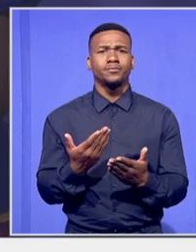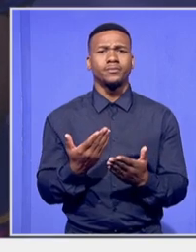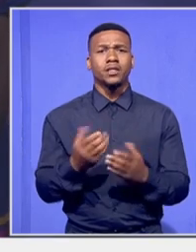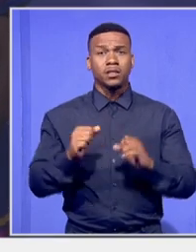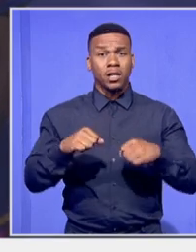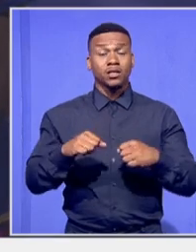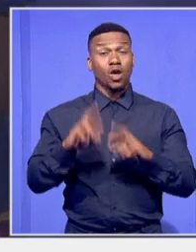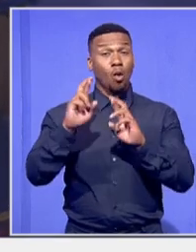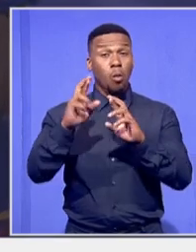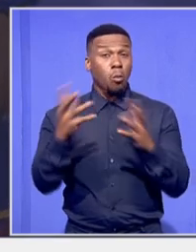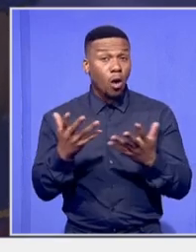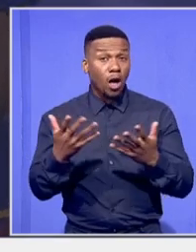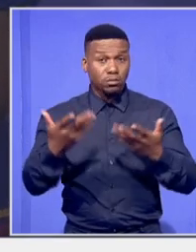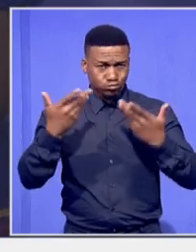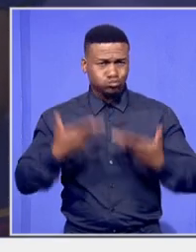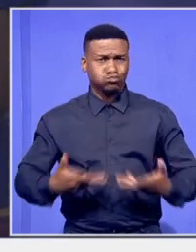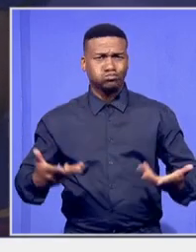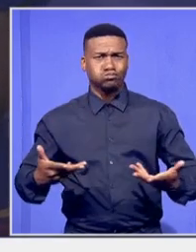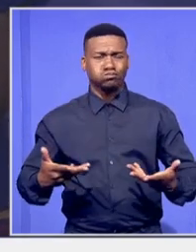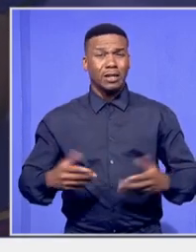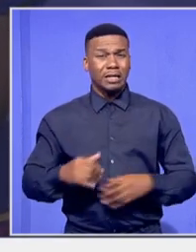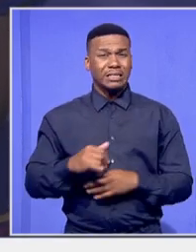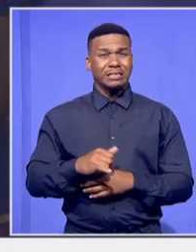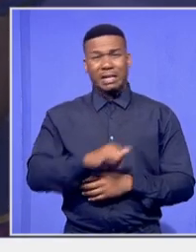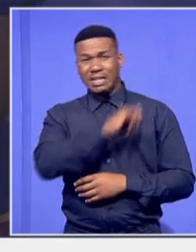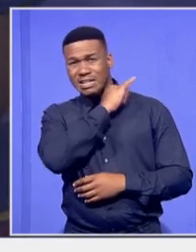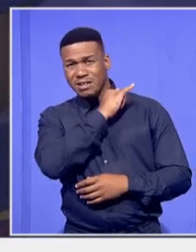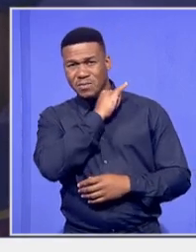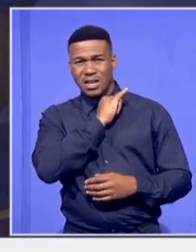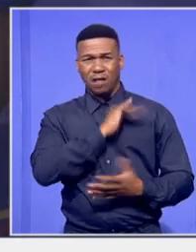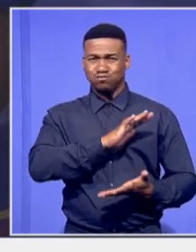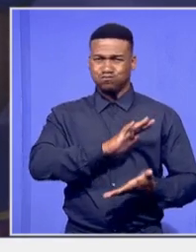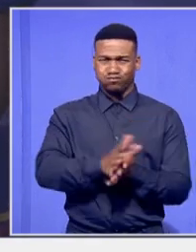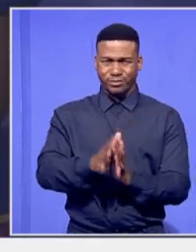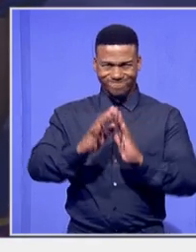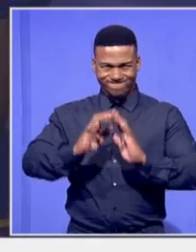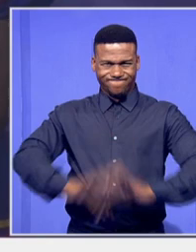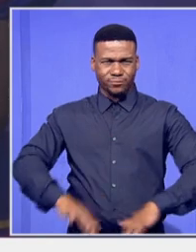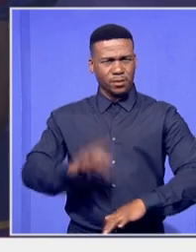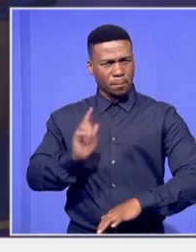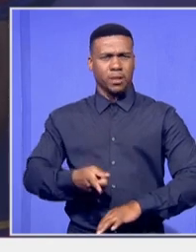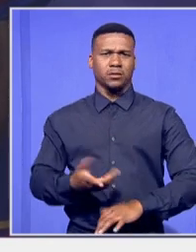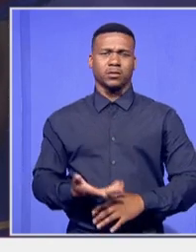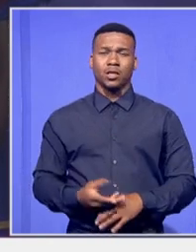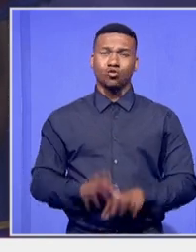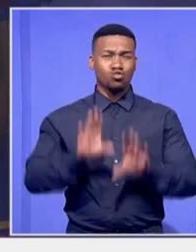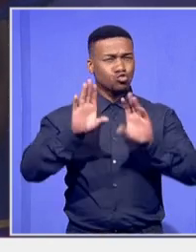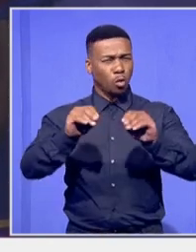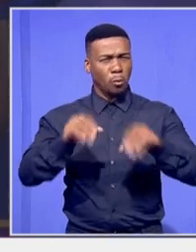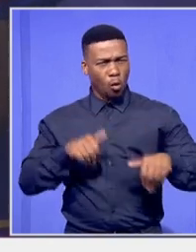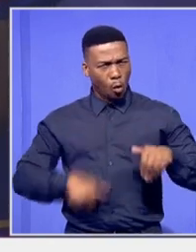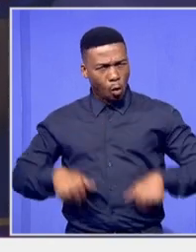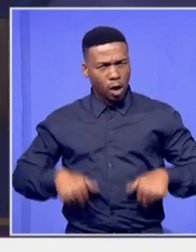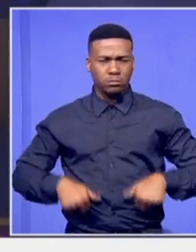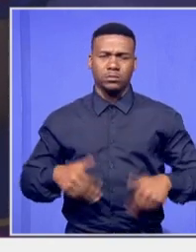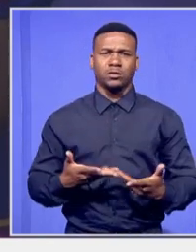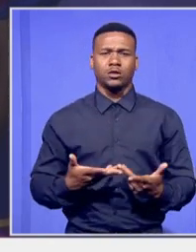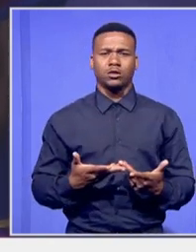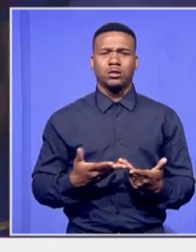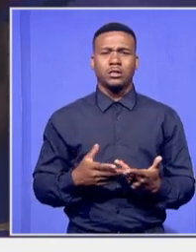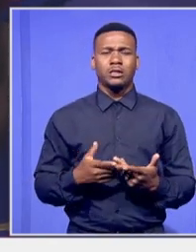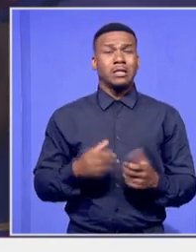hope to dismantle the criminal state, to end cadre deployment, to stop corruption, and to get